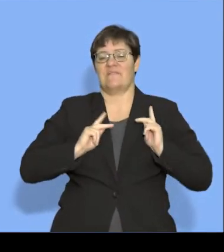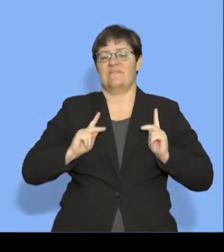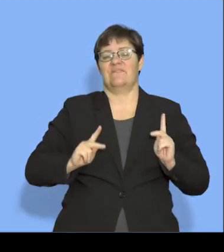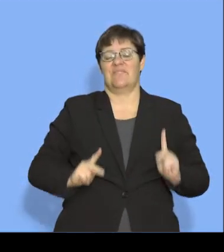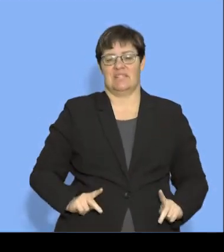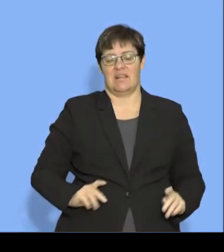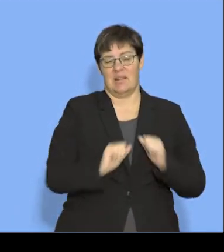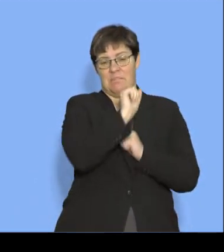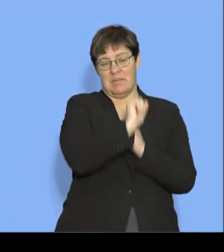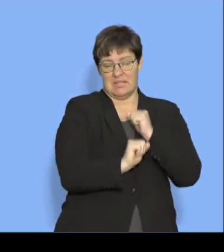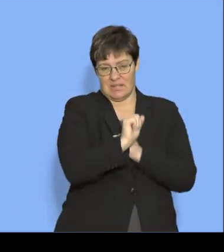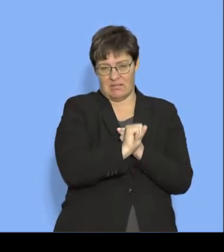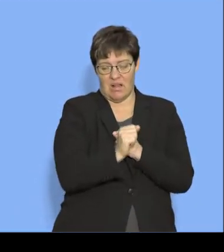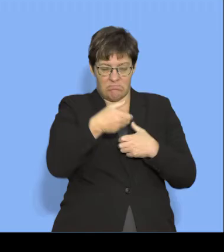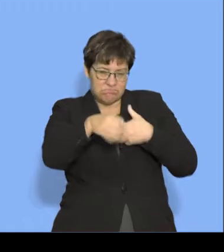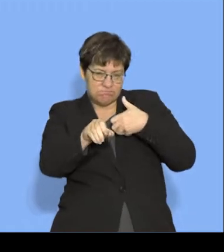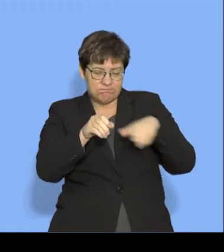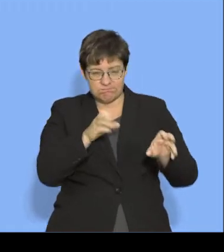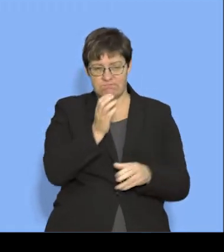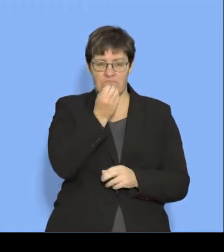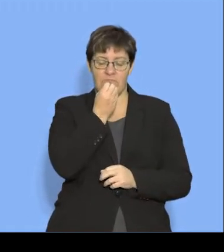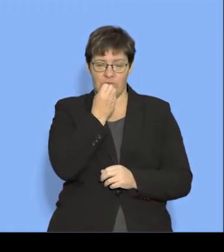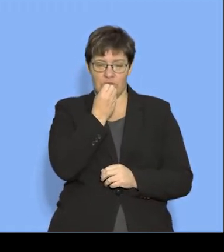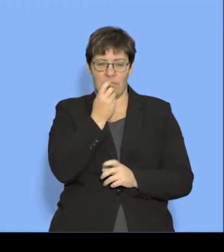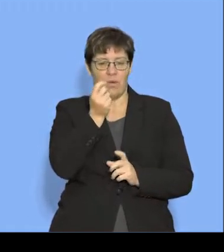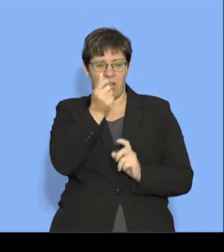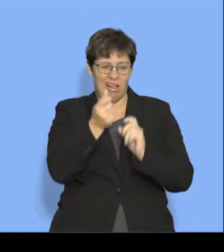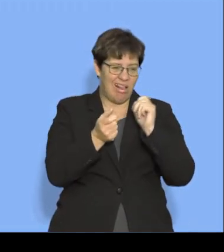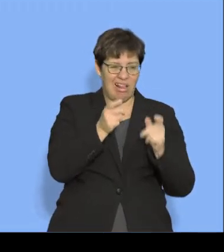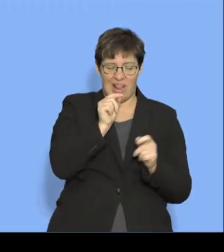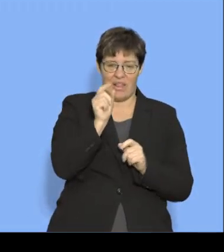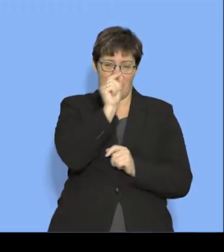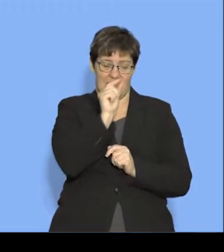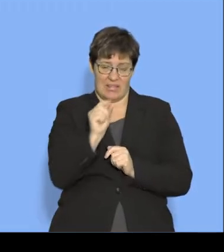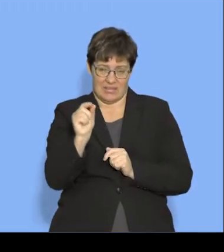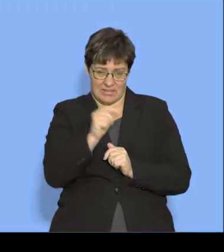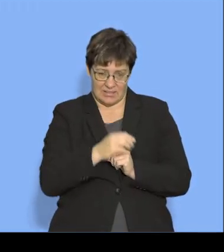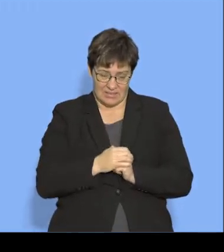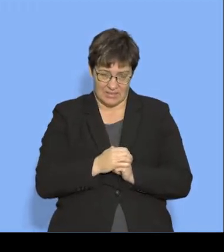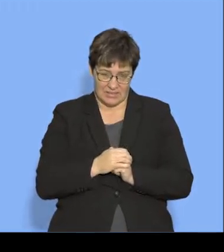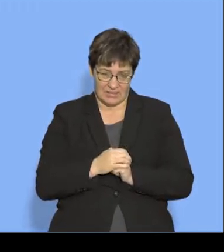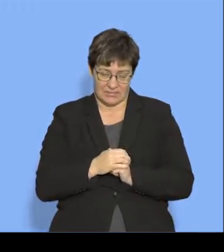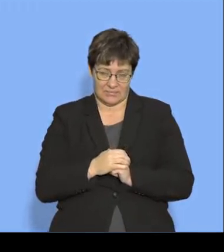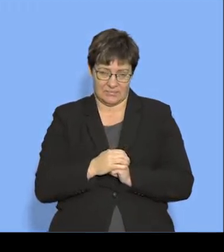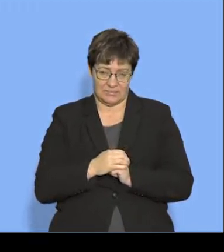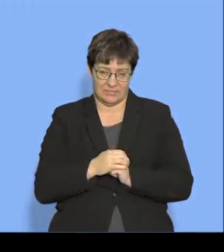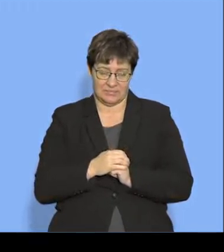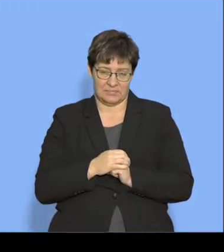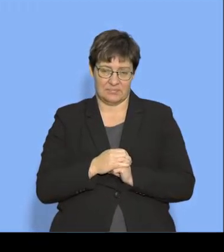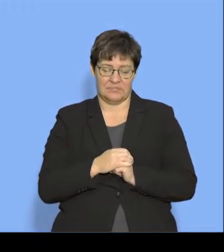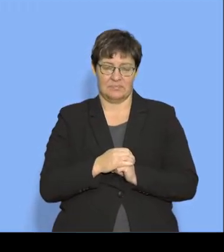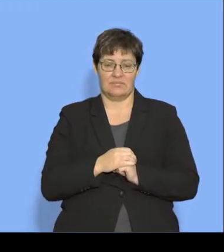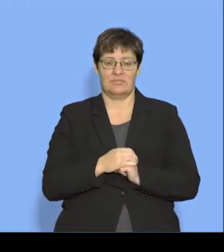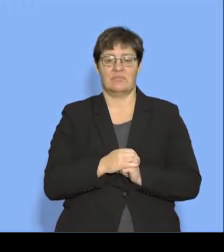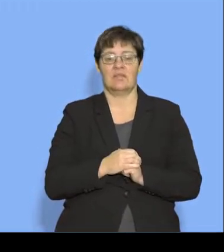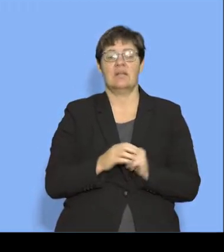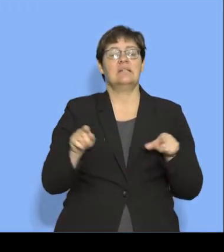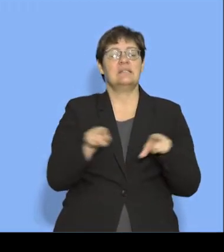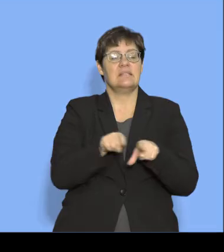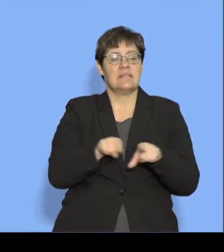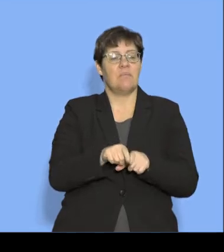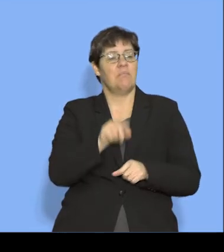physical mechanism of breaking down food into smaller particles or smaller building blocks. We also